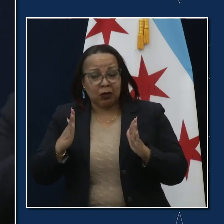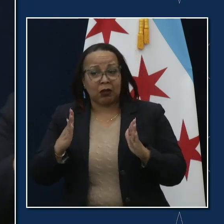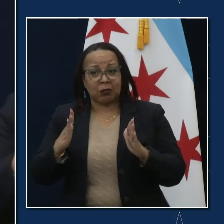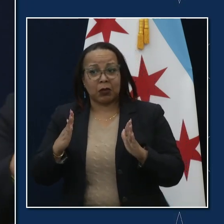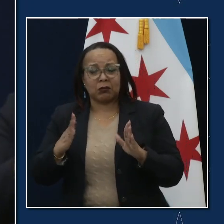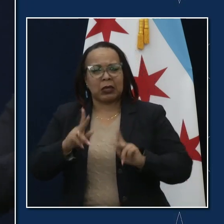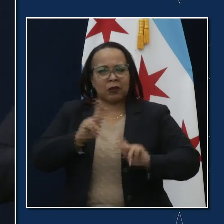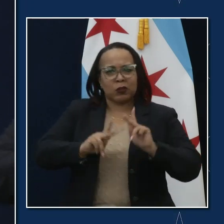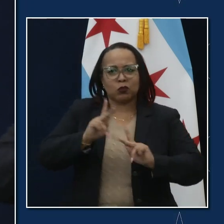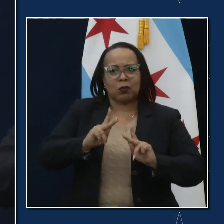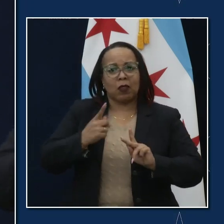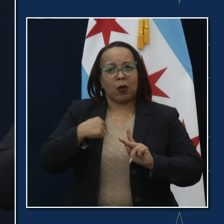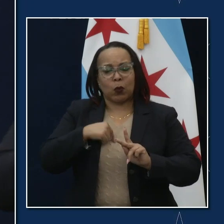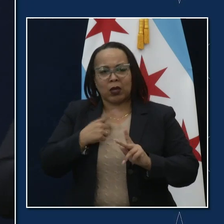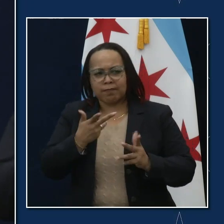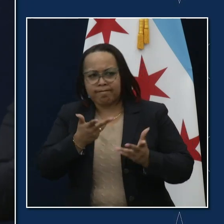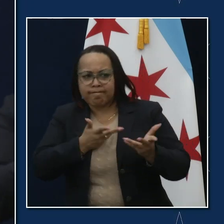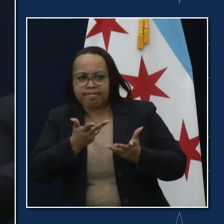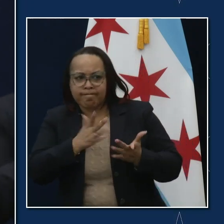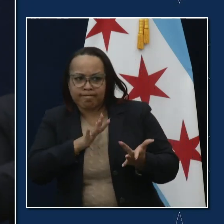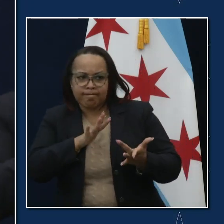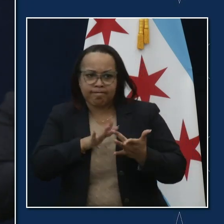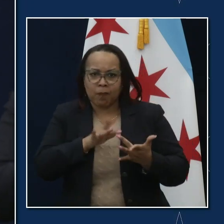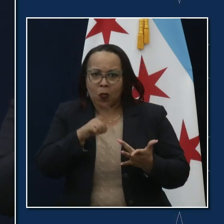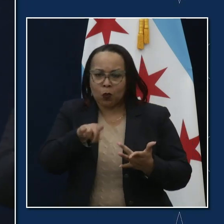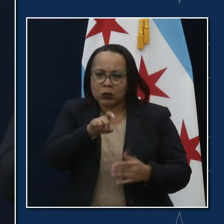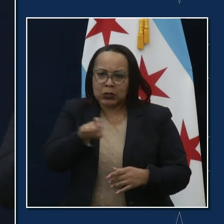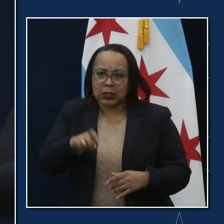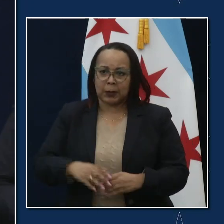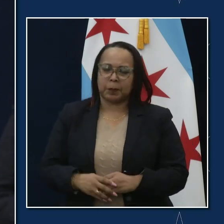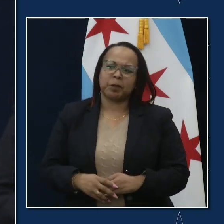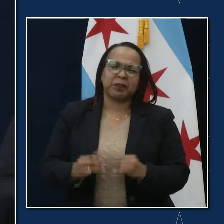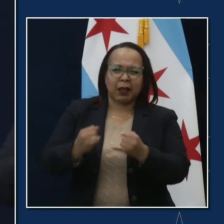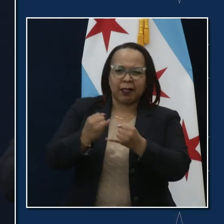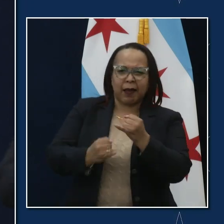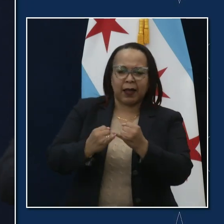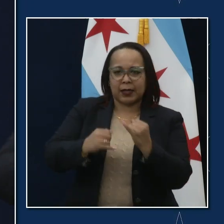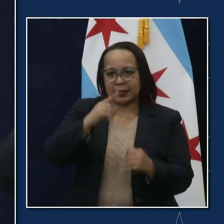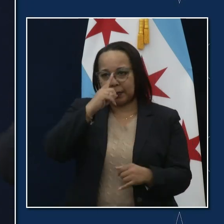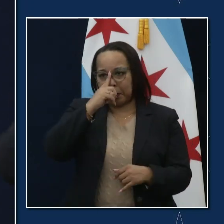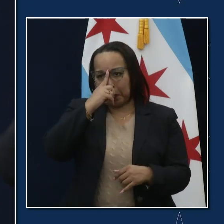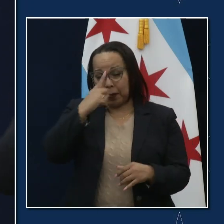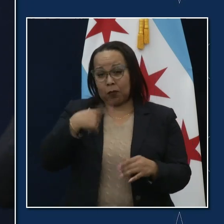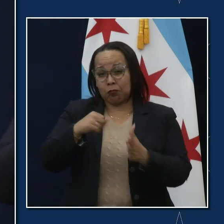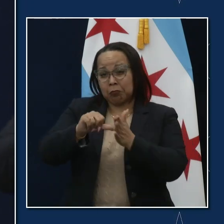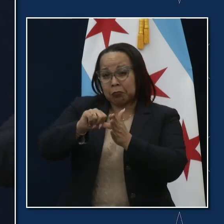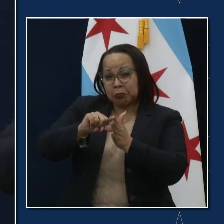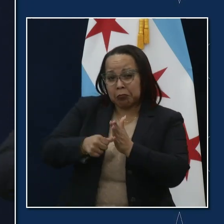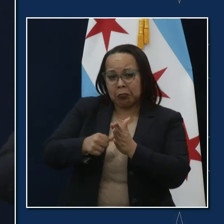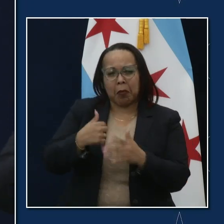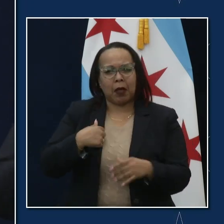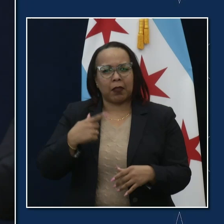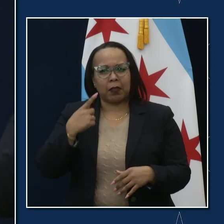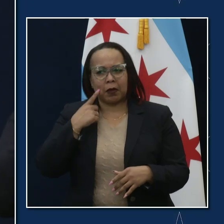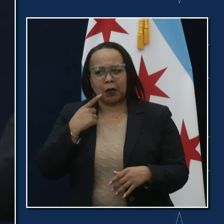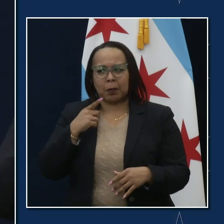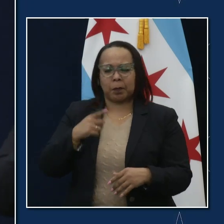as individually, that we're reaching out to people in need. The last thing I'll say is I want to uplift and highlight, I think was